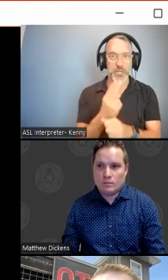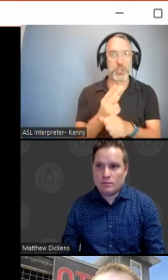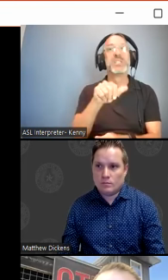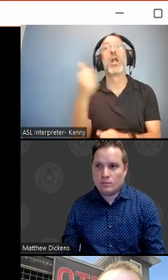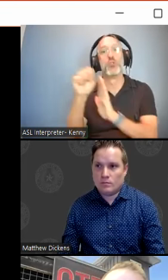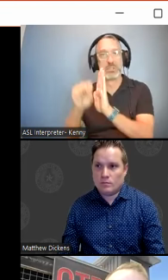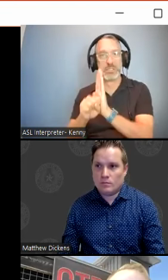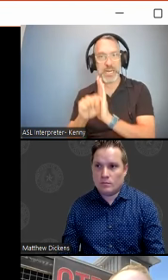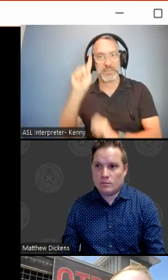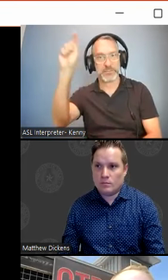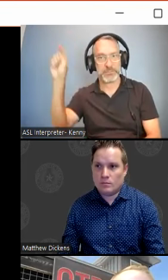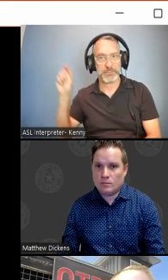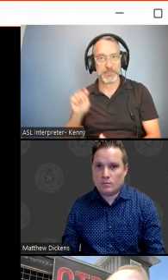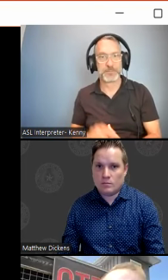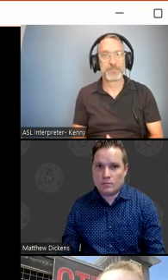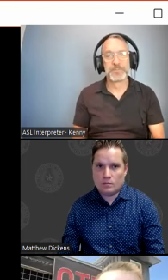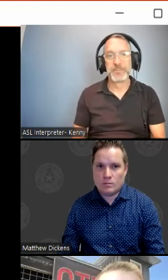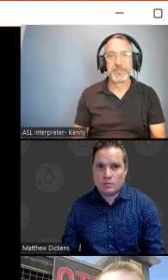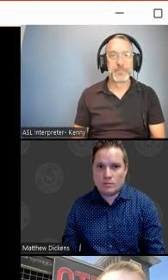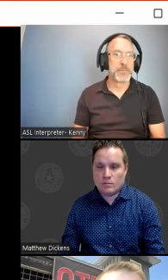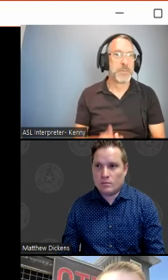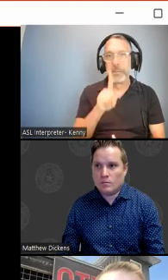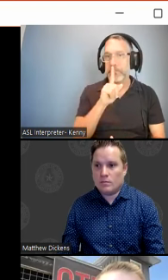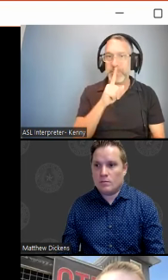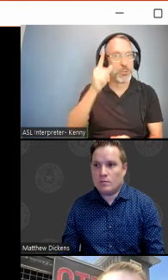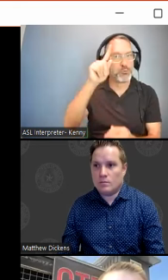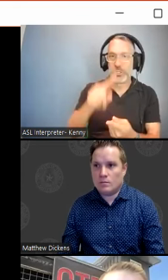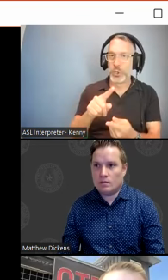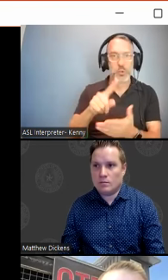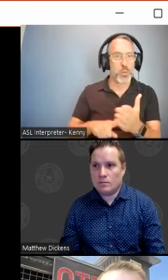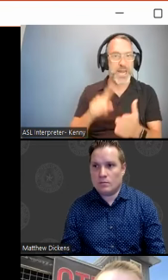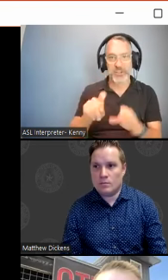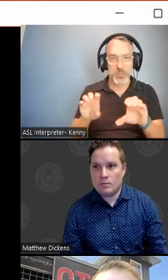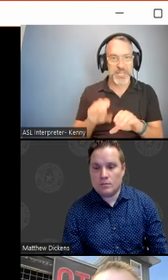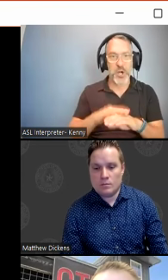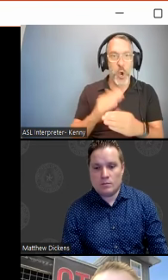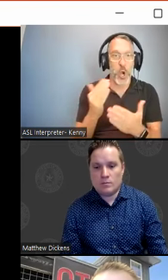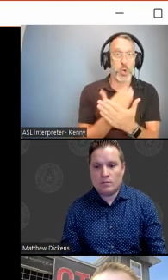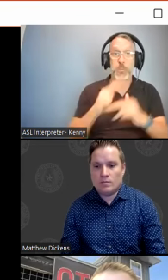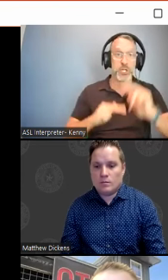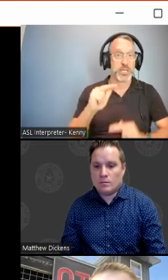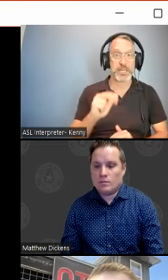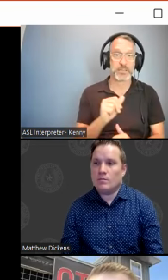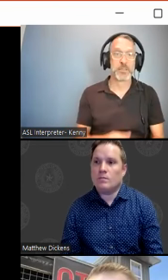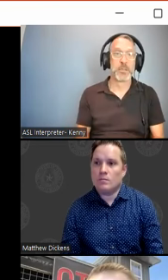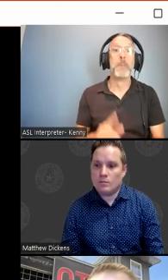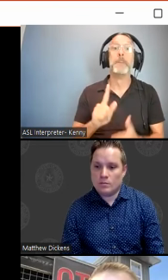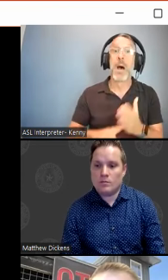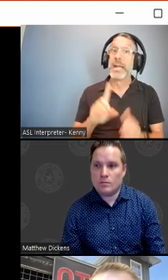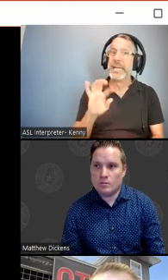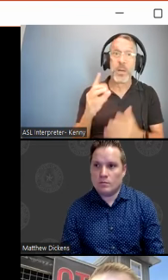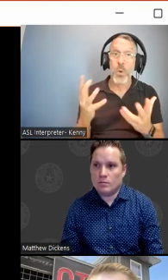states. It did not reduce what has to be done on new buildings. What it did is